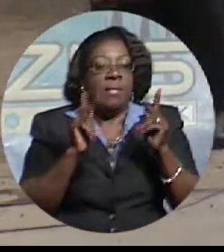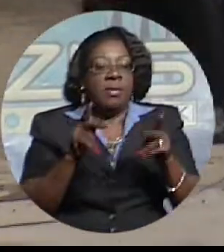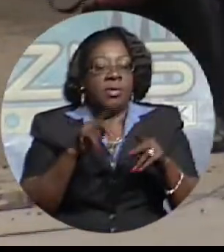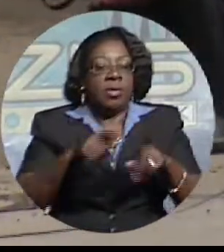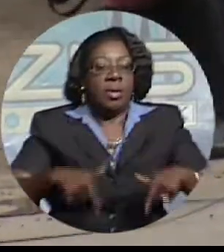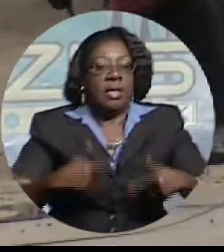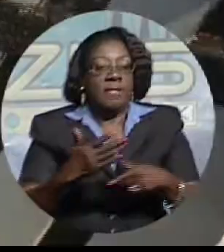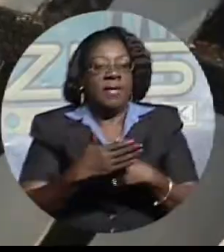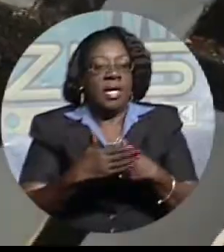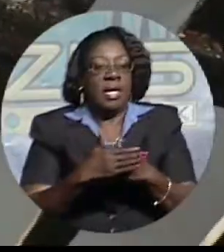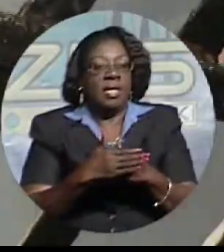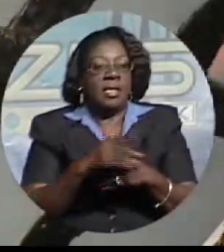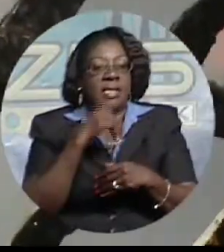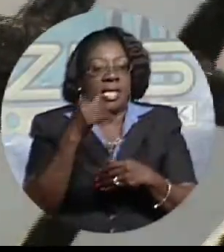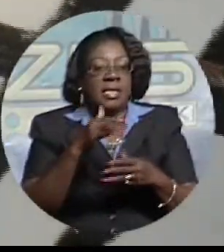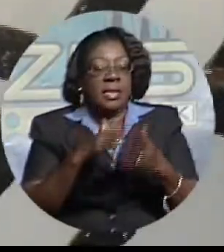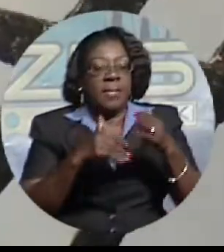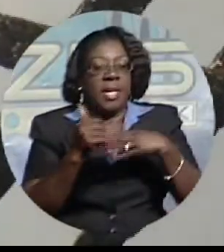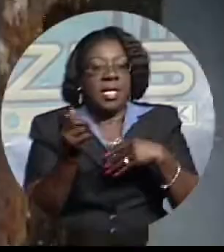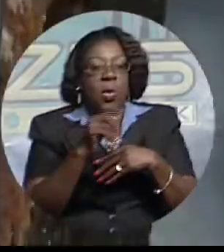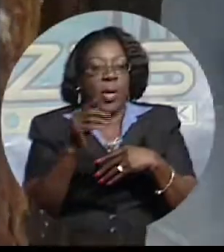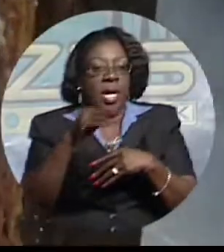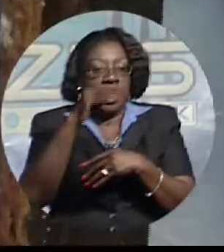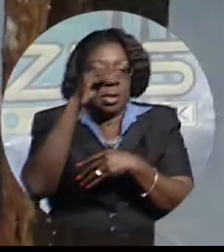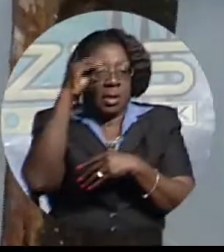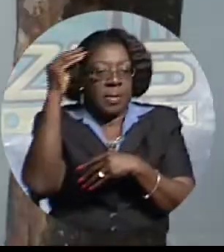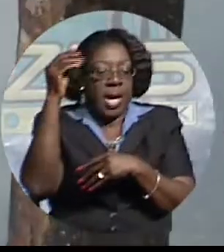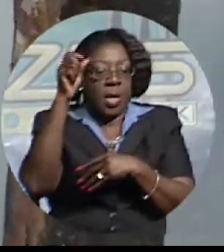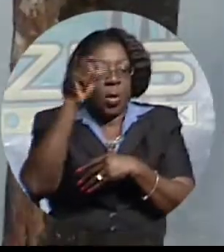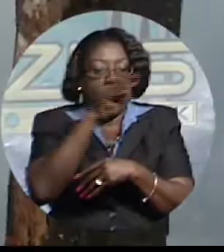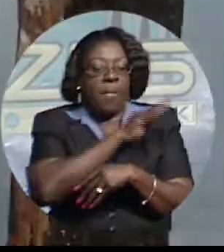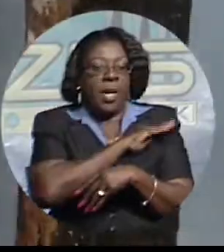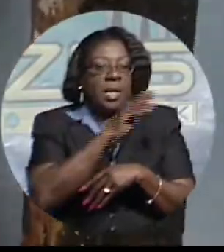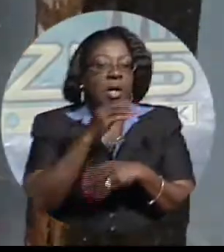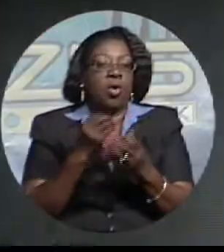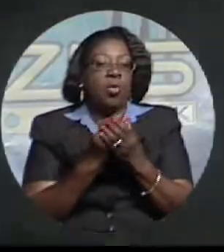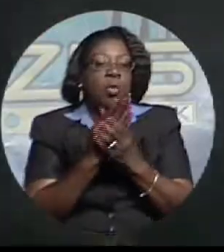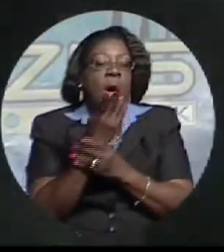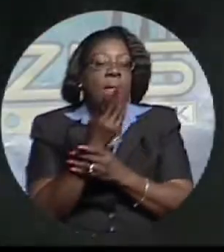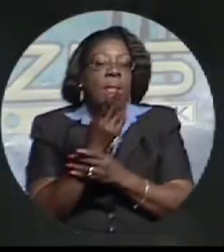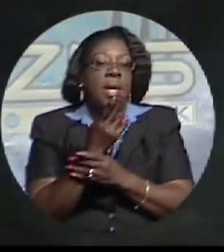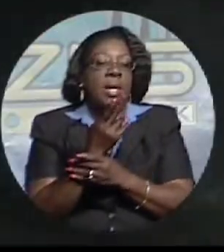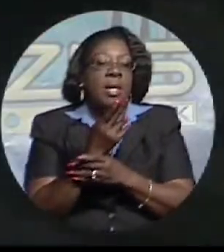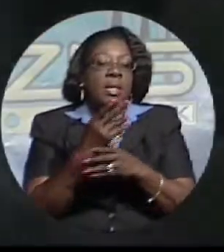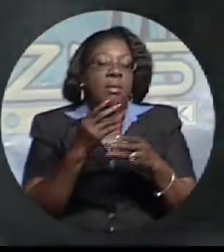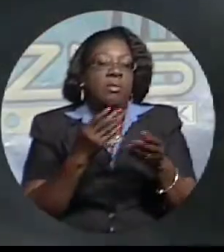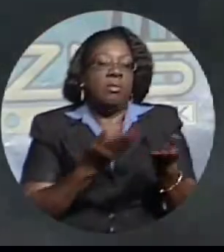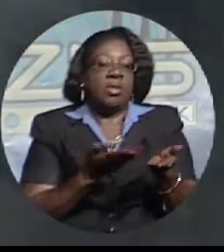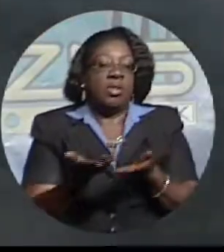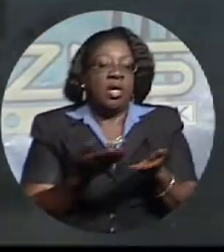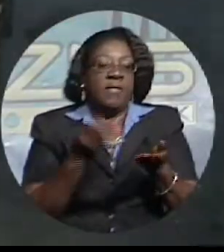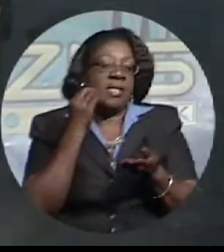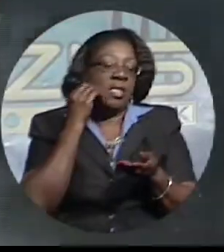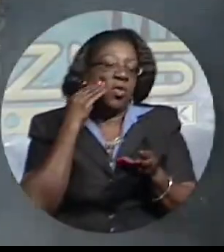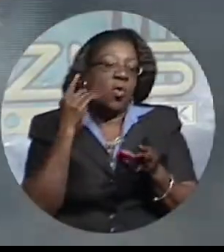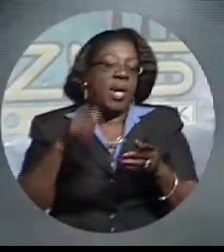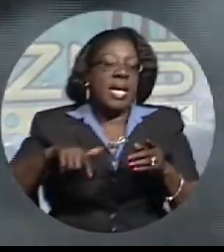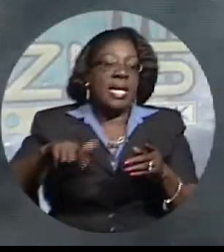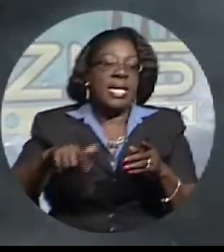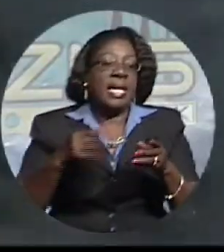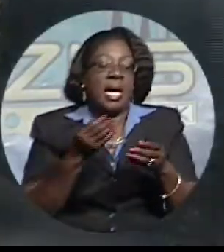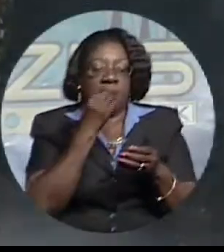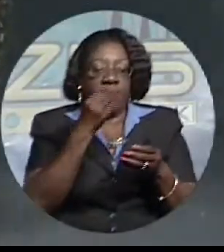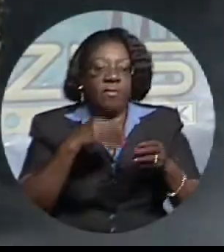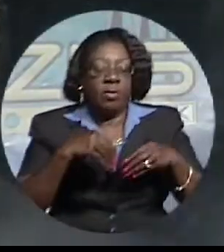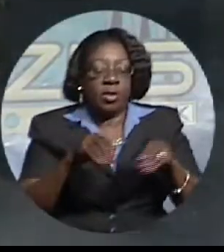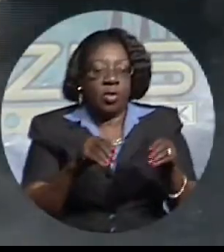the building where Sir Milo grew up, which also served as a food store, remained vacant for some time. They were hoping that something would be